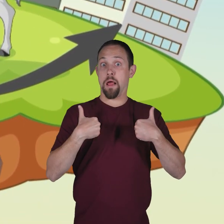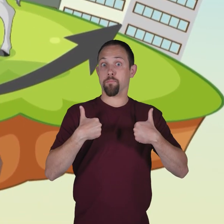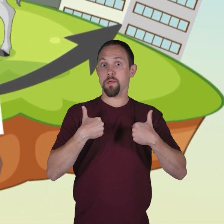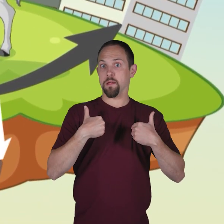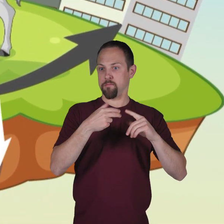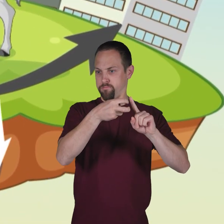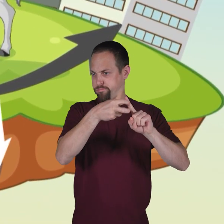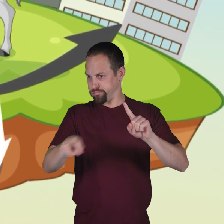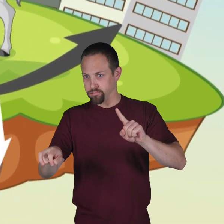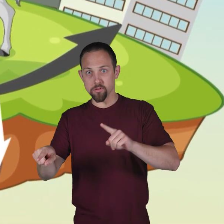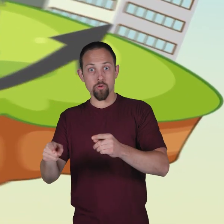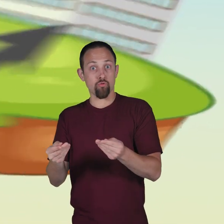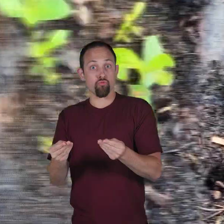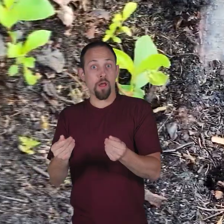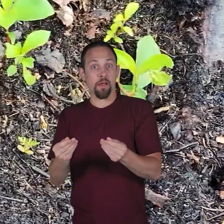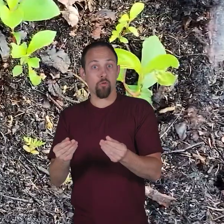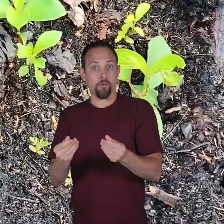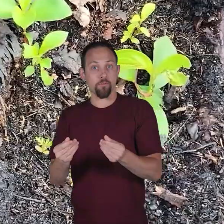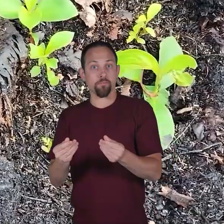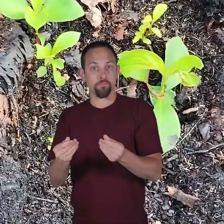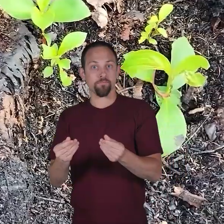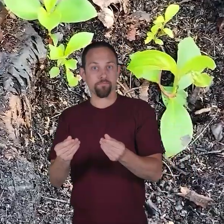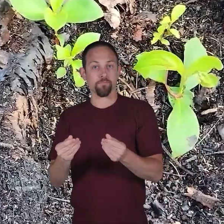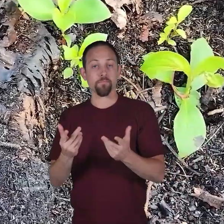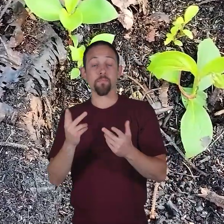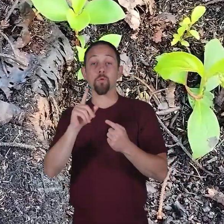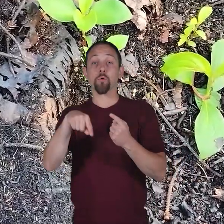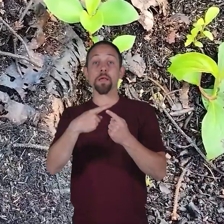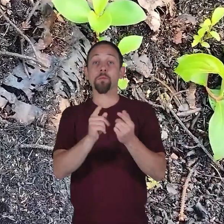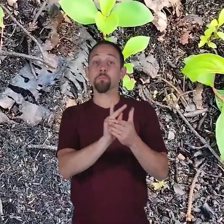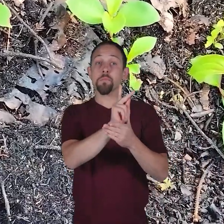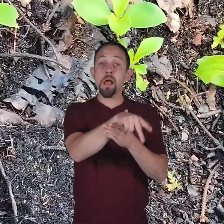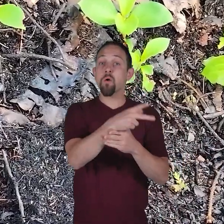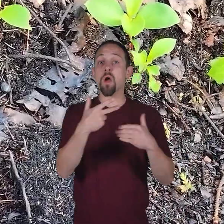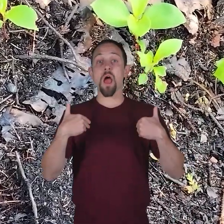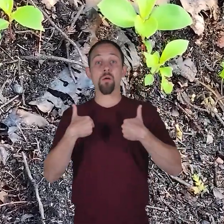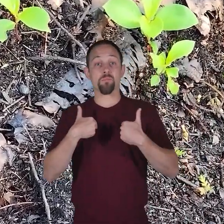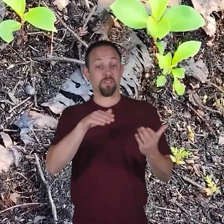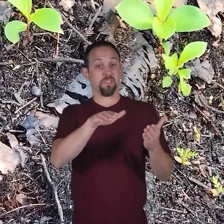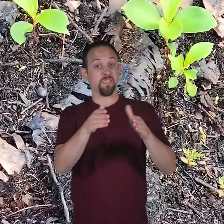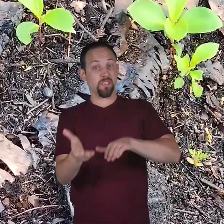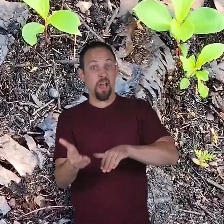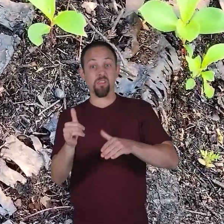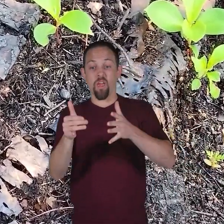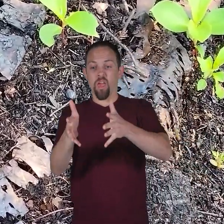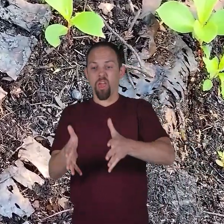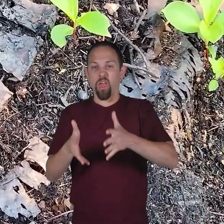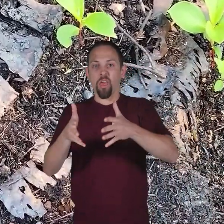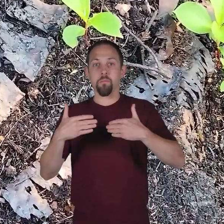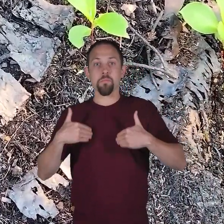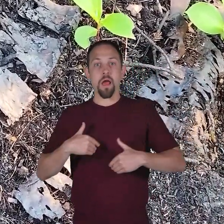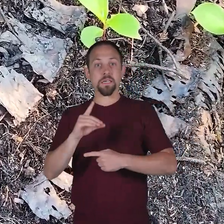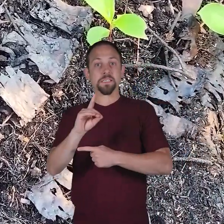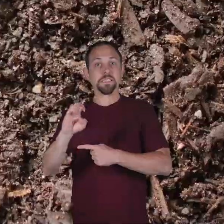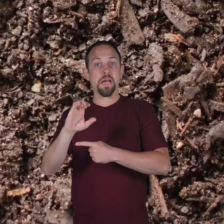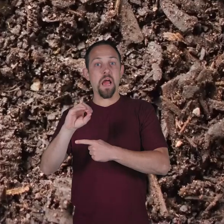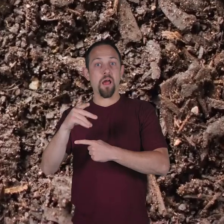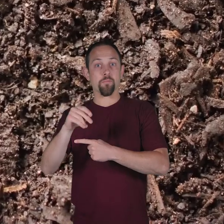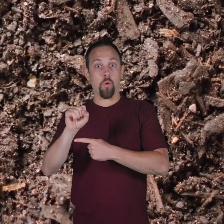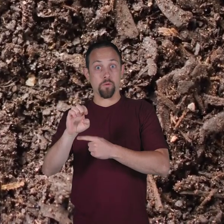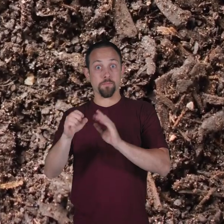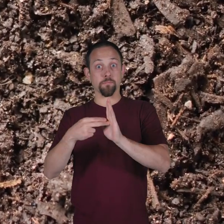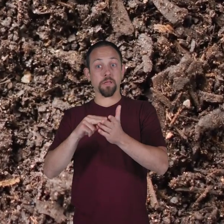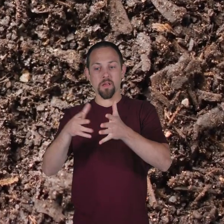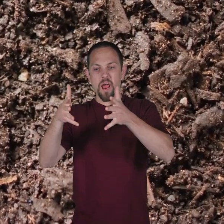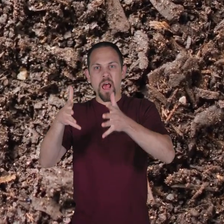to ground when a plant or an animal dies their remains decompose which